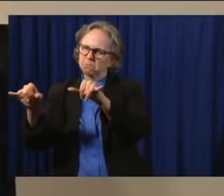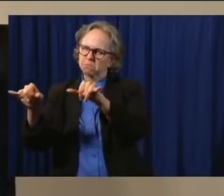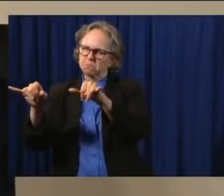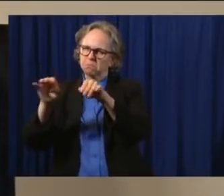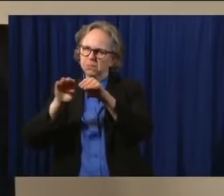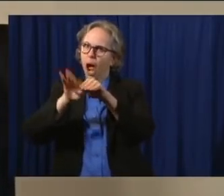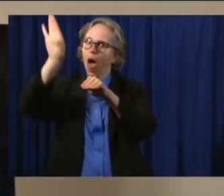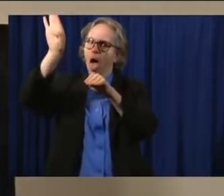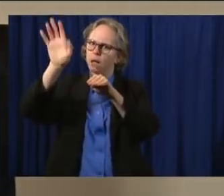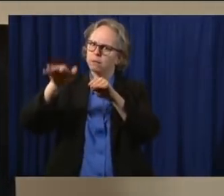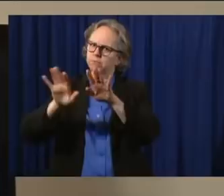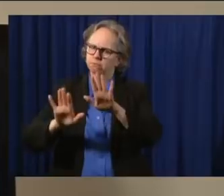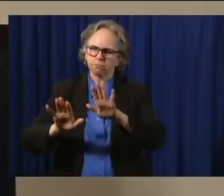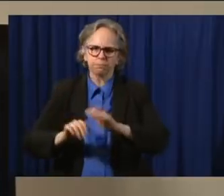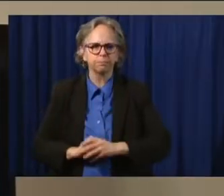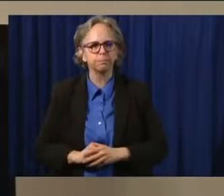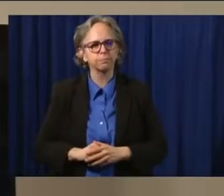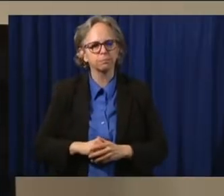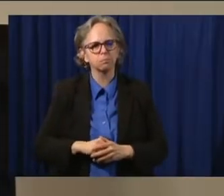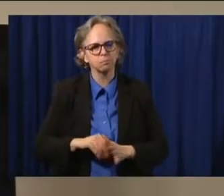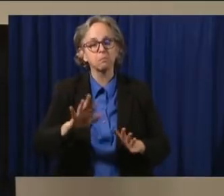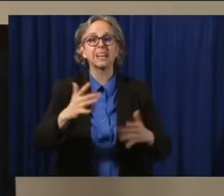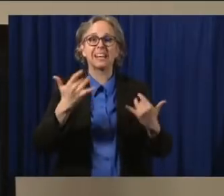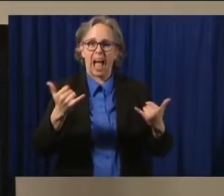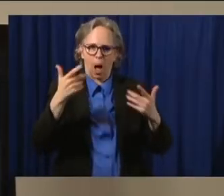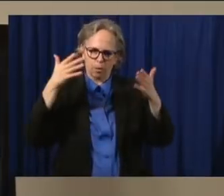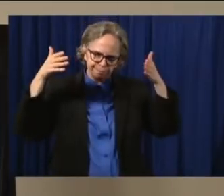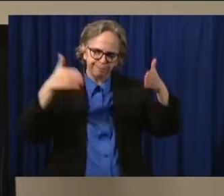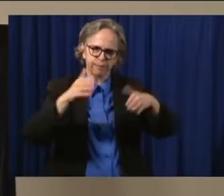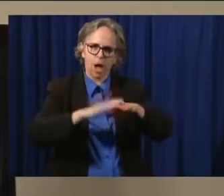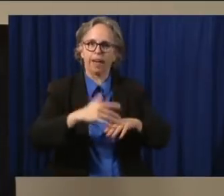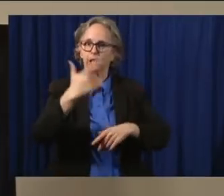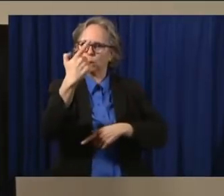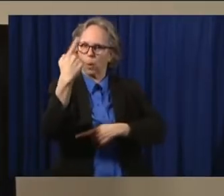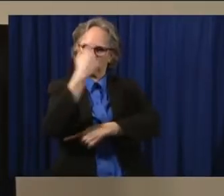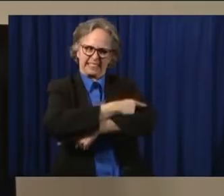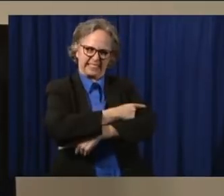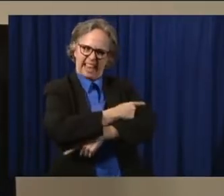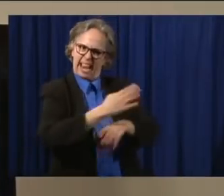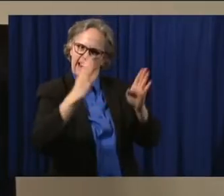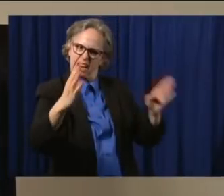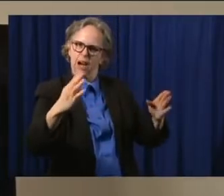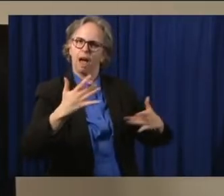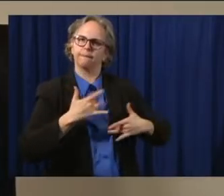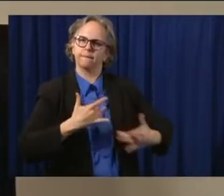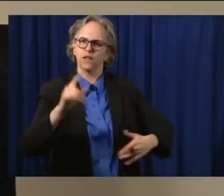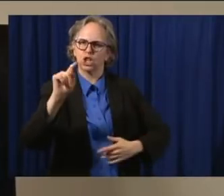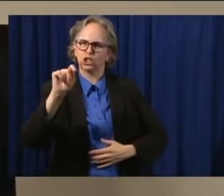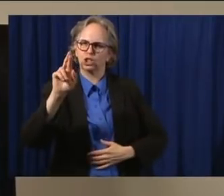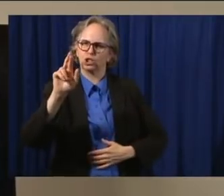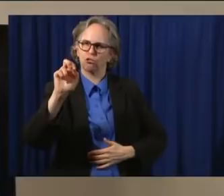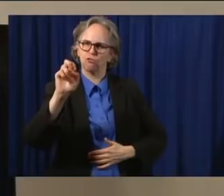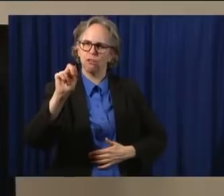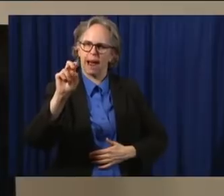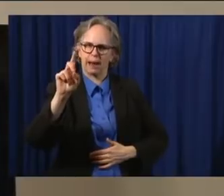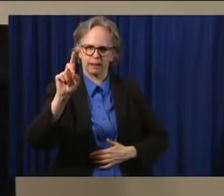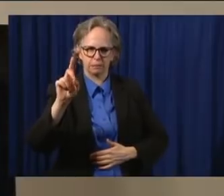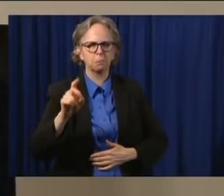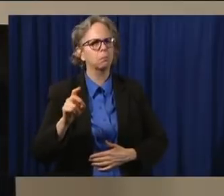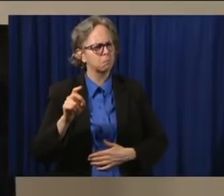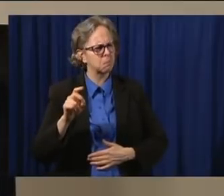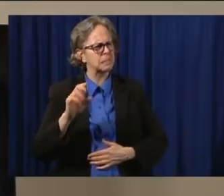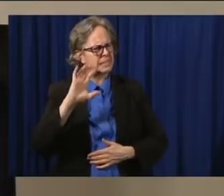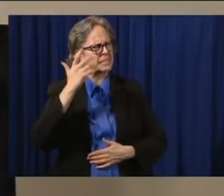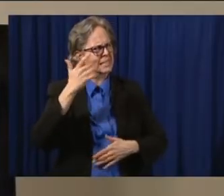trends, we are still looking over a 21-day period, and we are still seeing that we are very much in